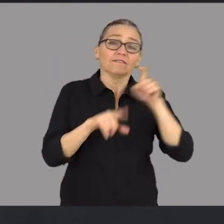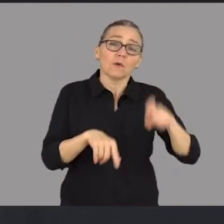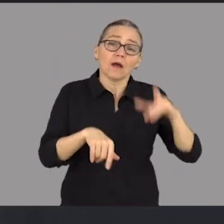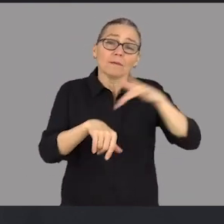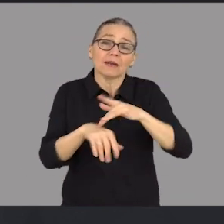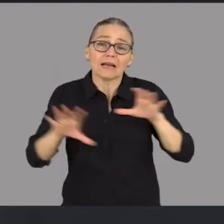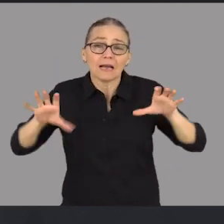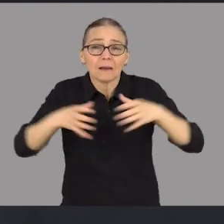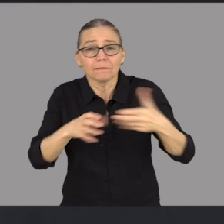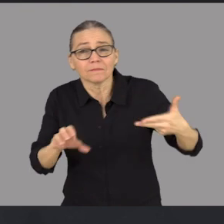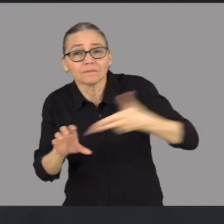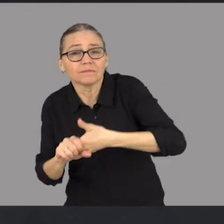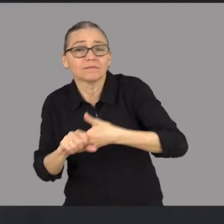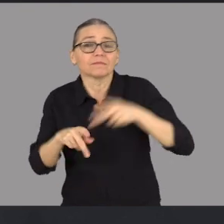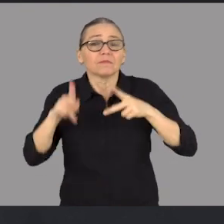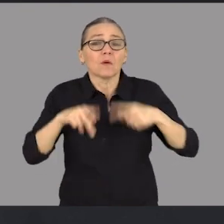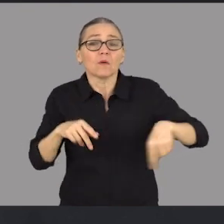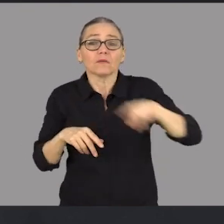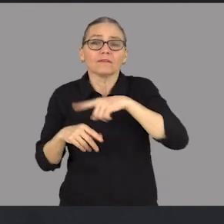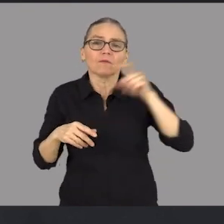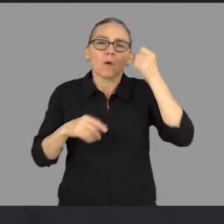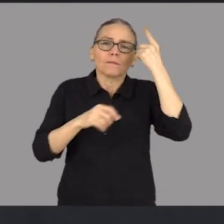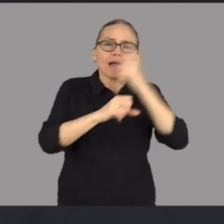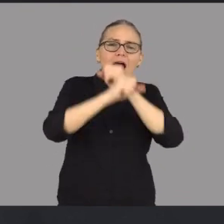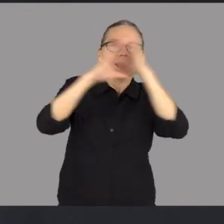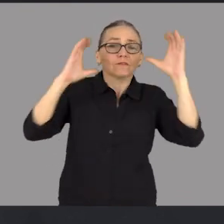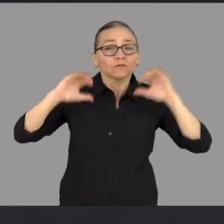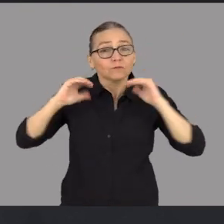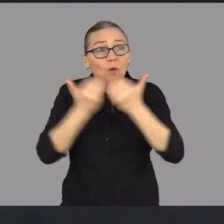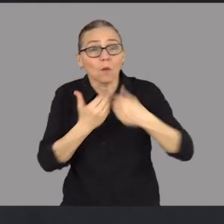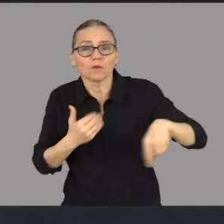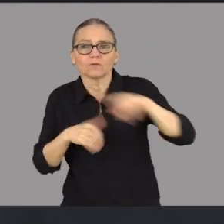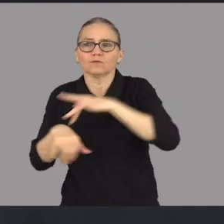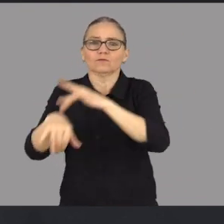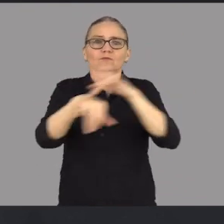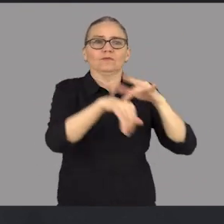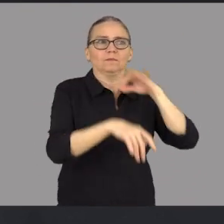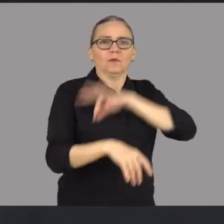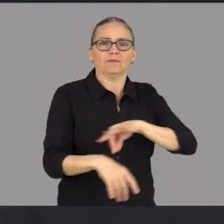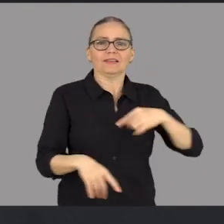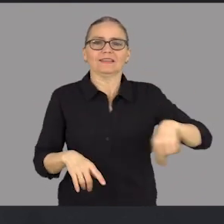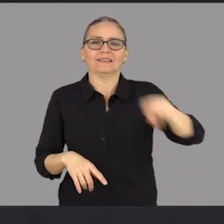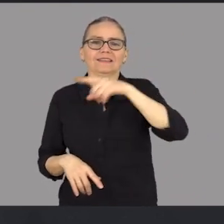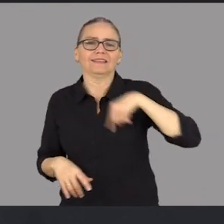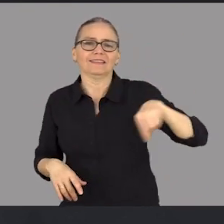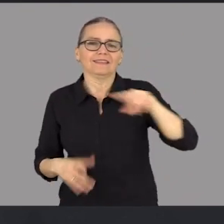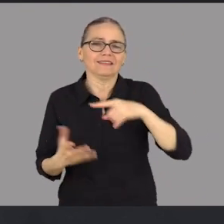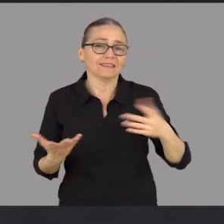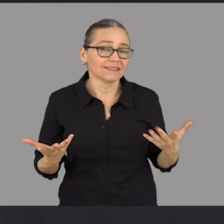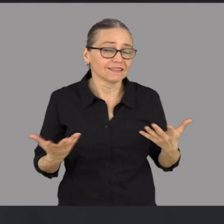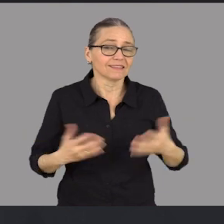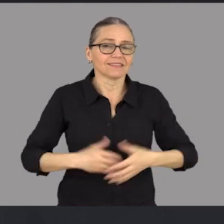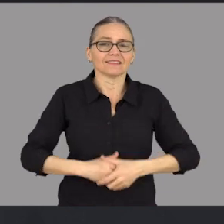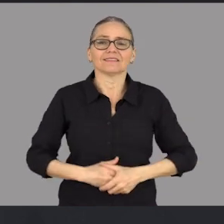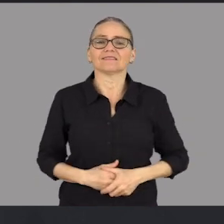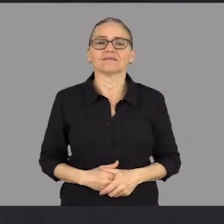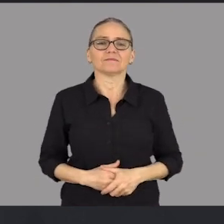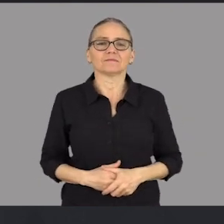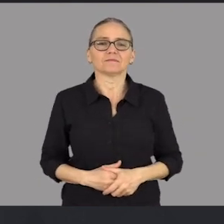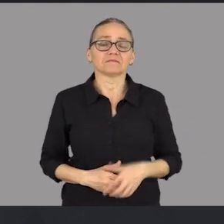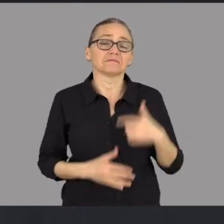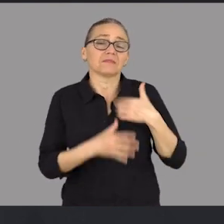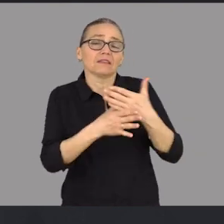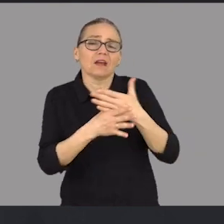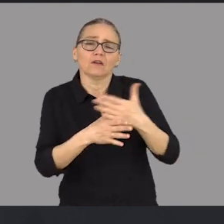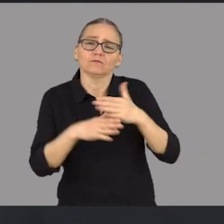the entire team in the process. It's so important that the people on the ground have an understanding of